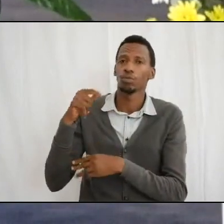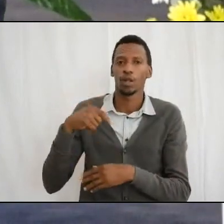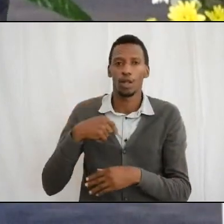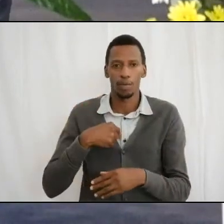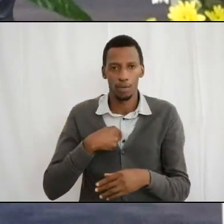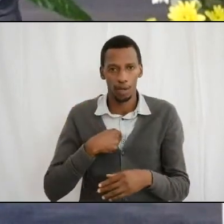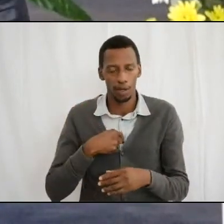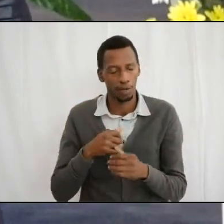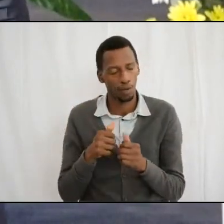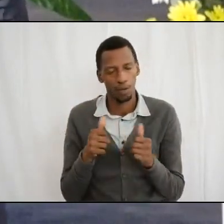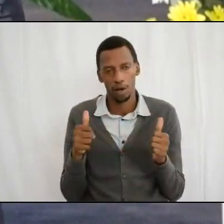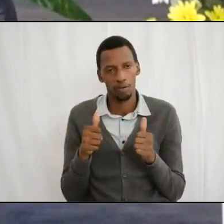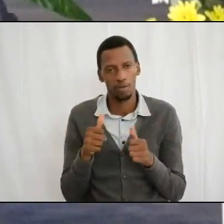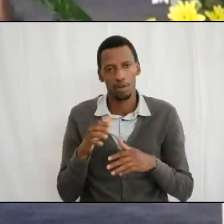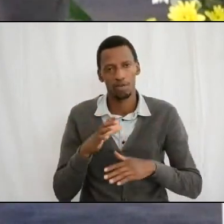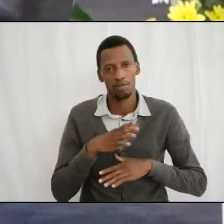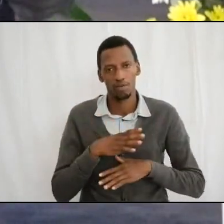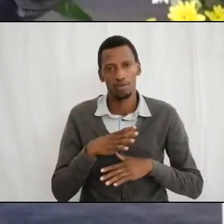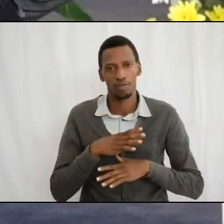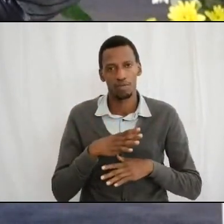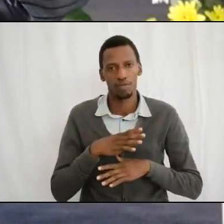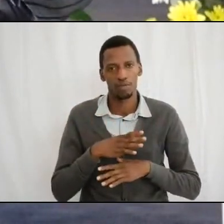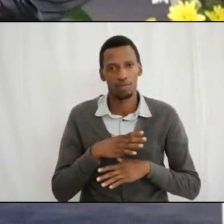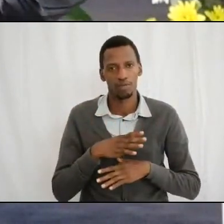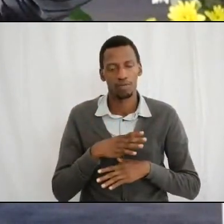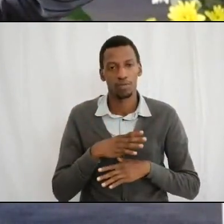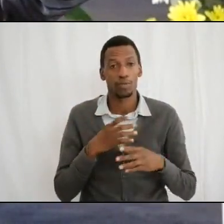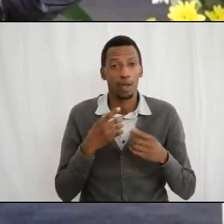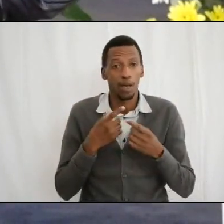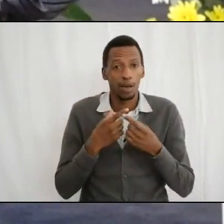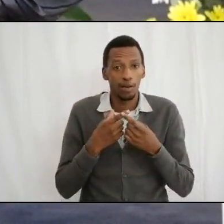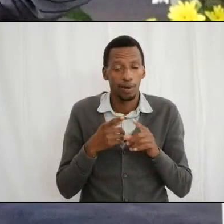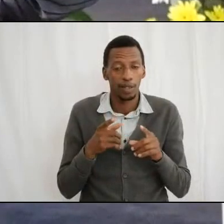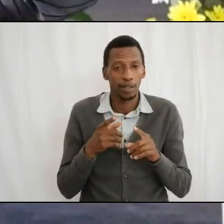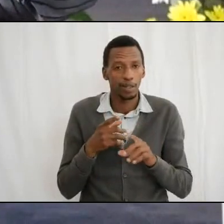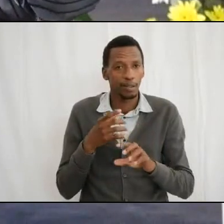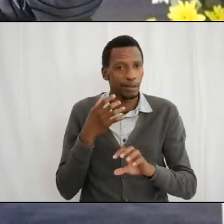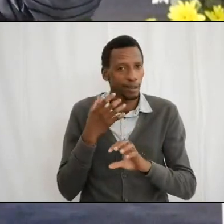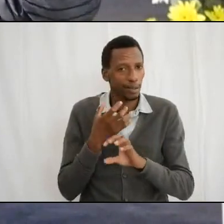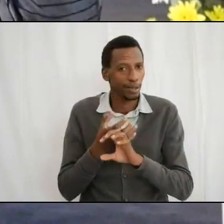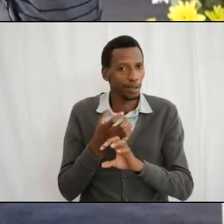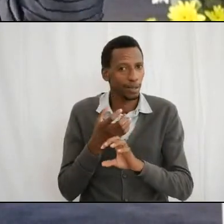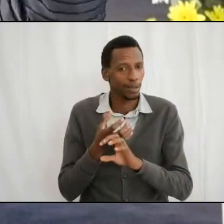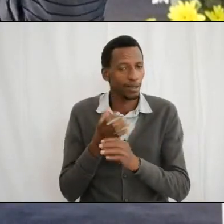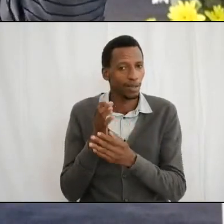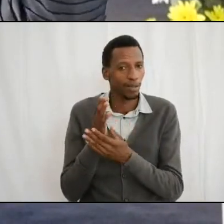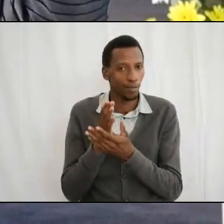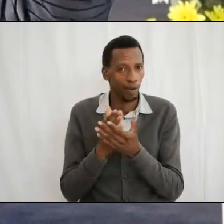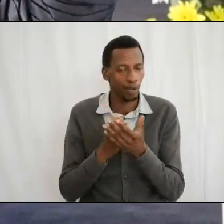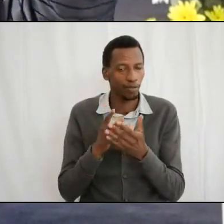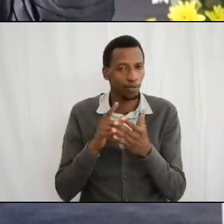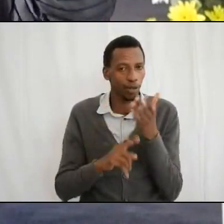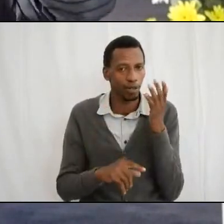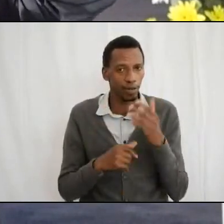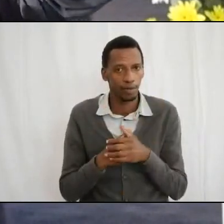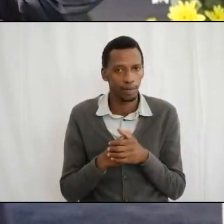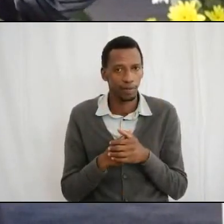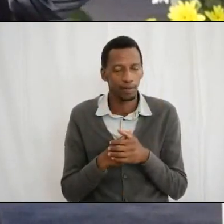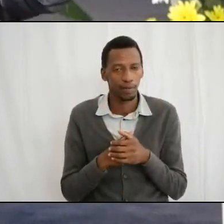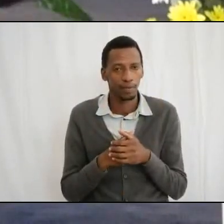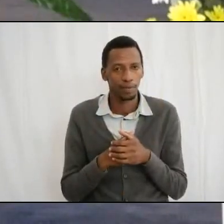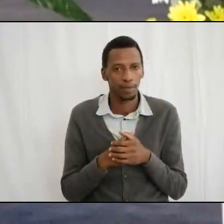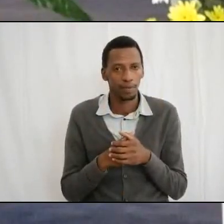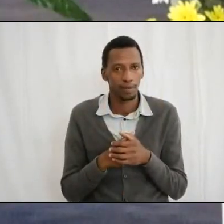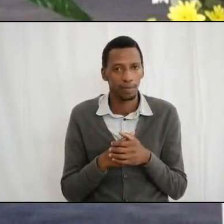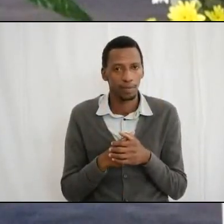doing so well. But then the toughest part by a long shot was